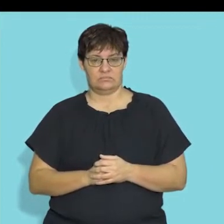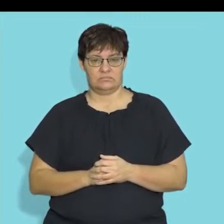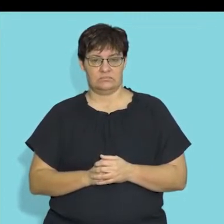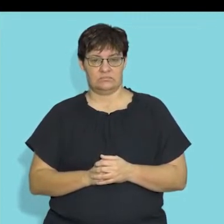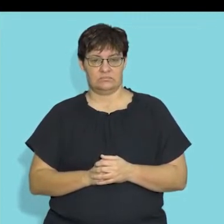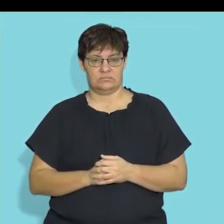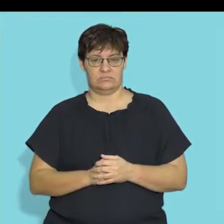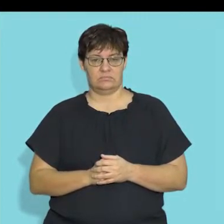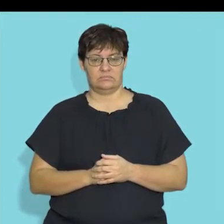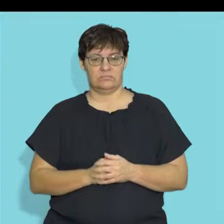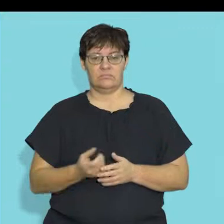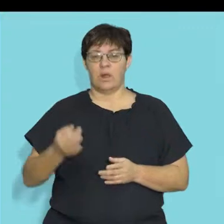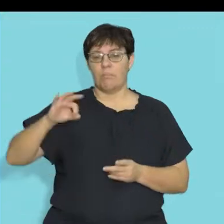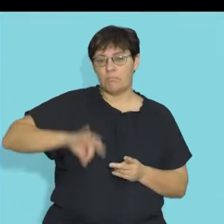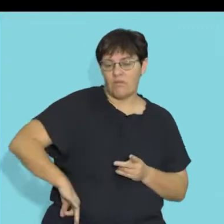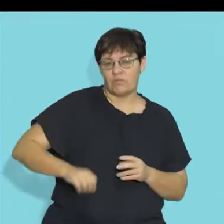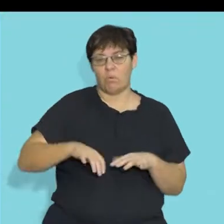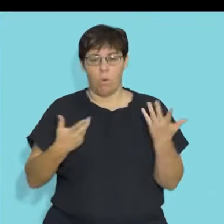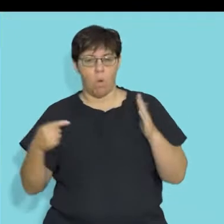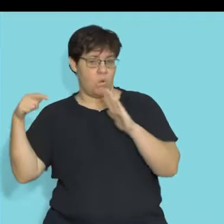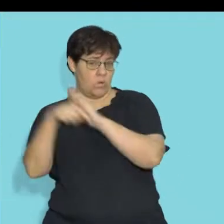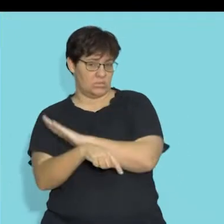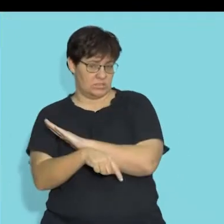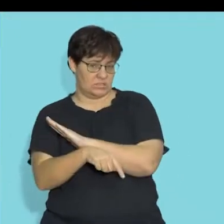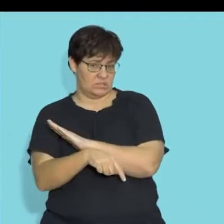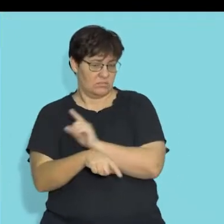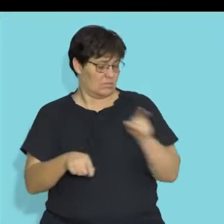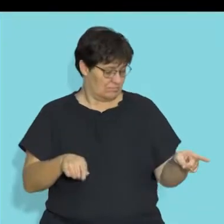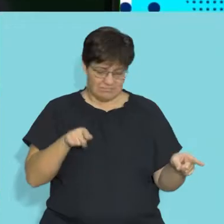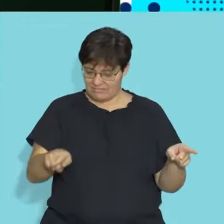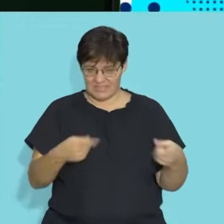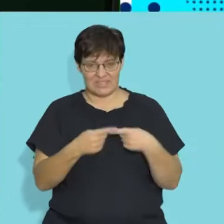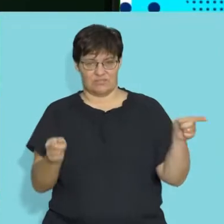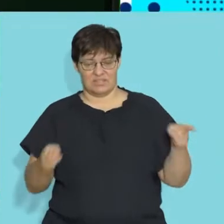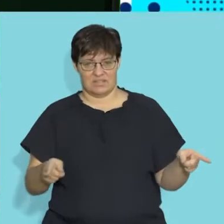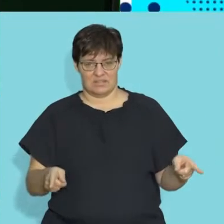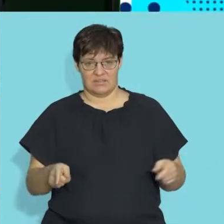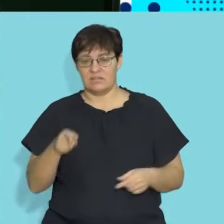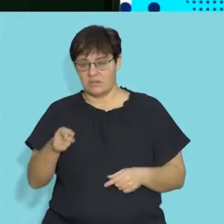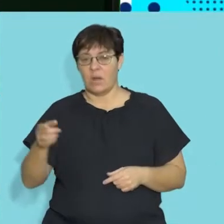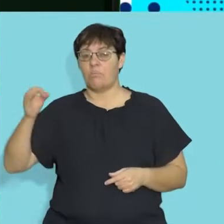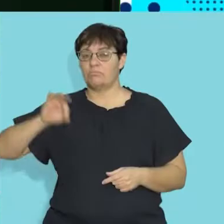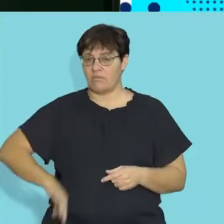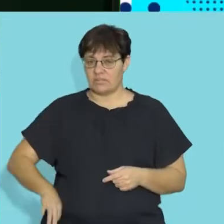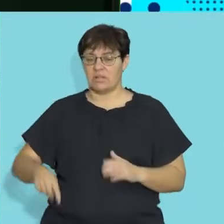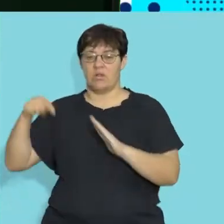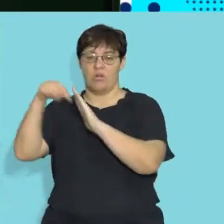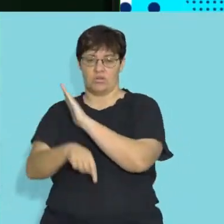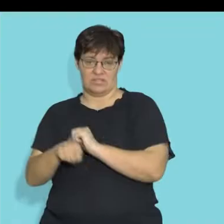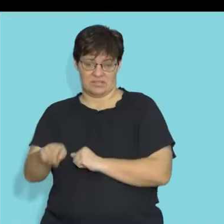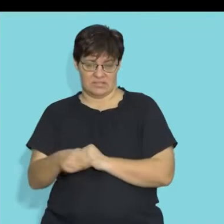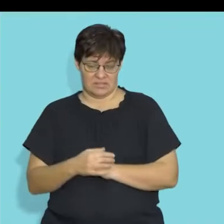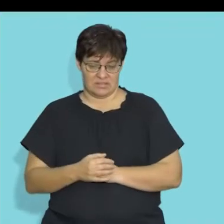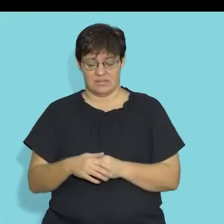the loss. Can you see? Totally different to your cash budget. It looks at profits and losses.